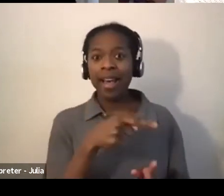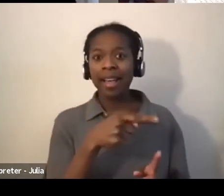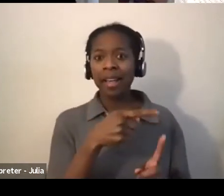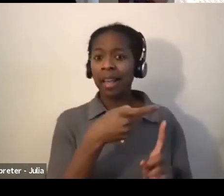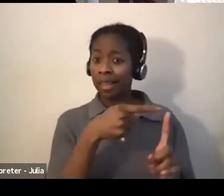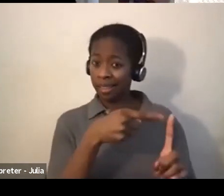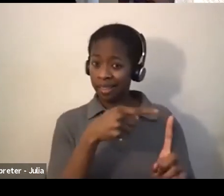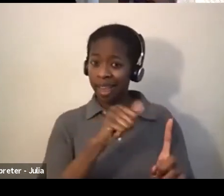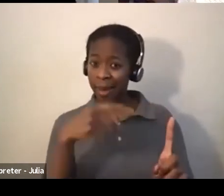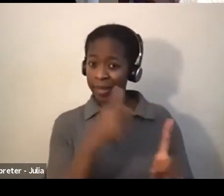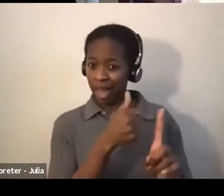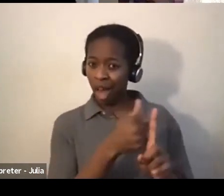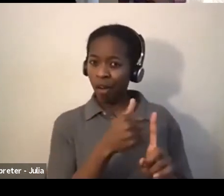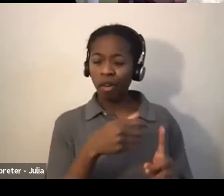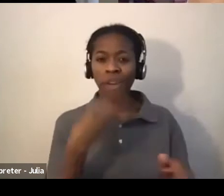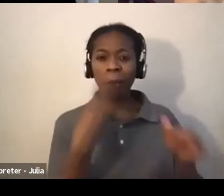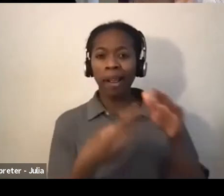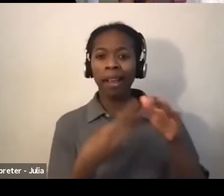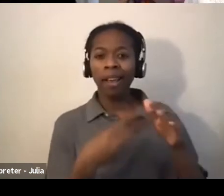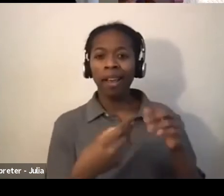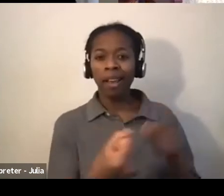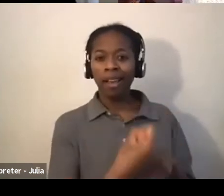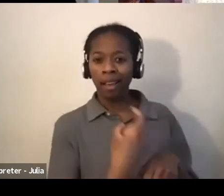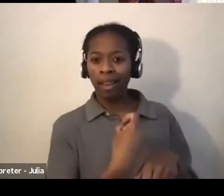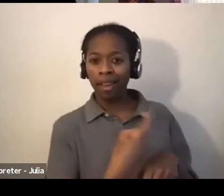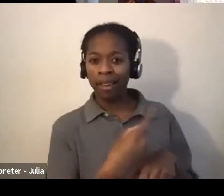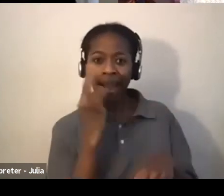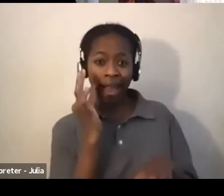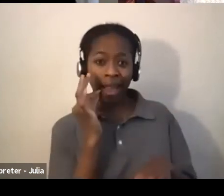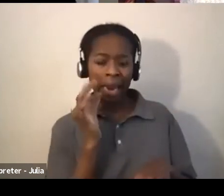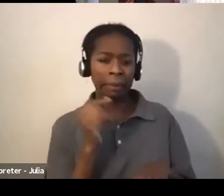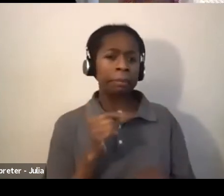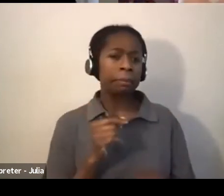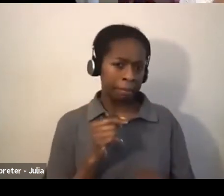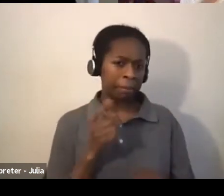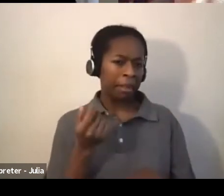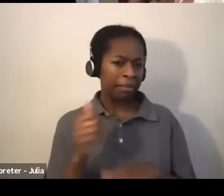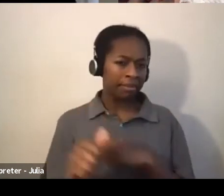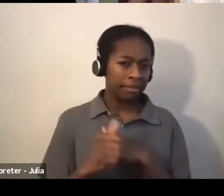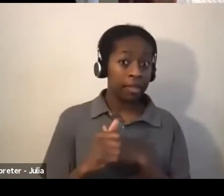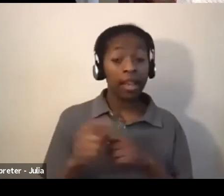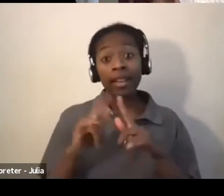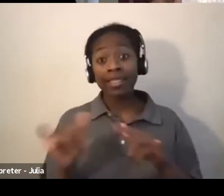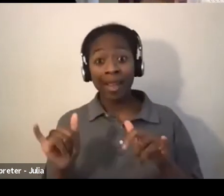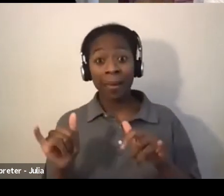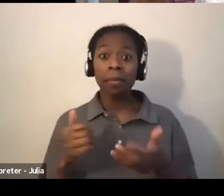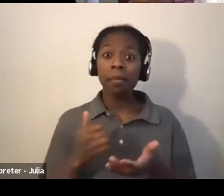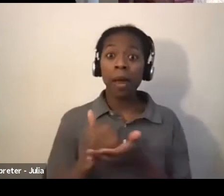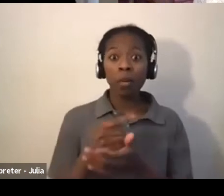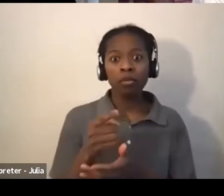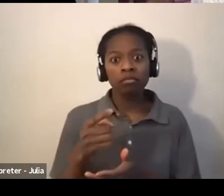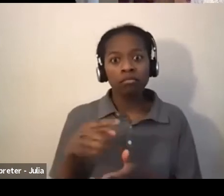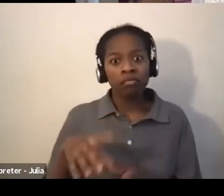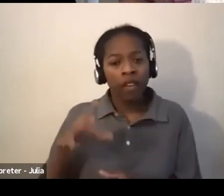dangerous in one sense, but also in another sense, it helps you find community. It helps